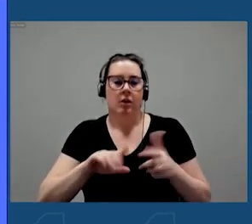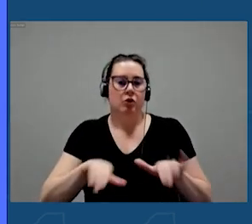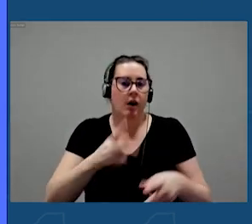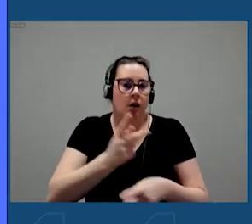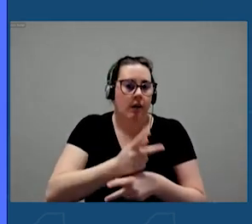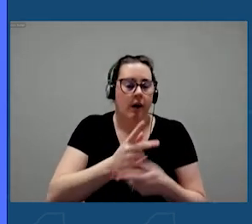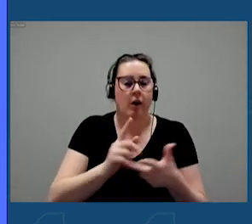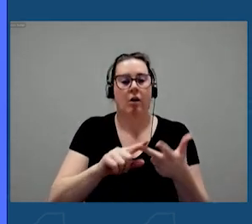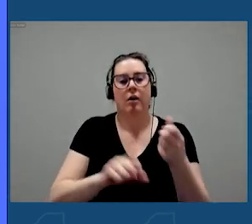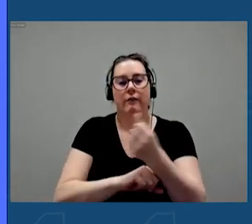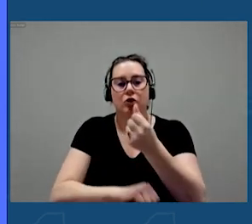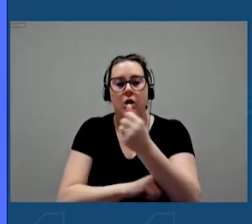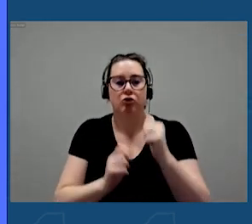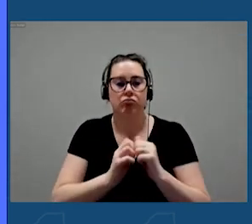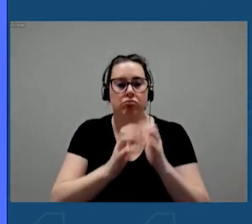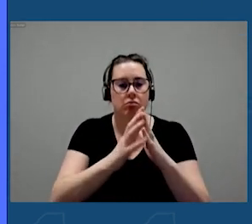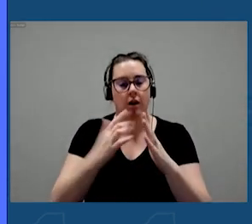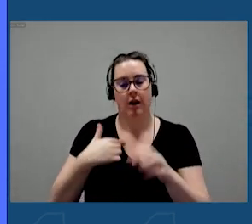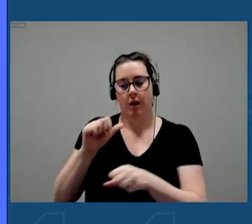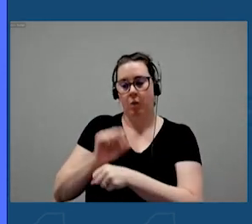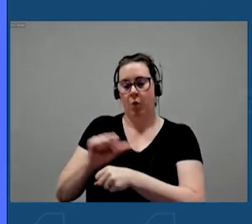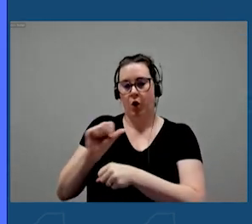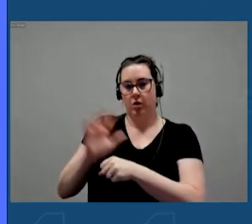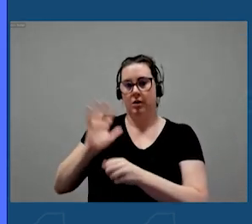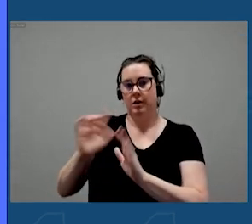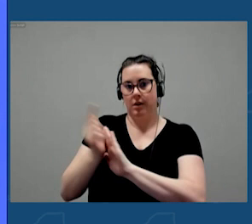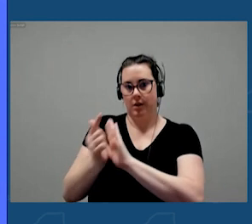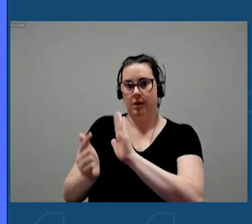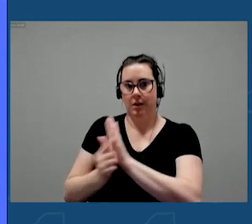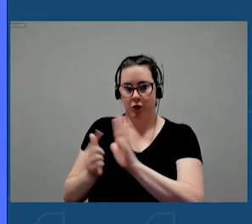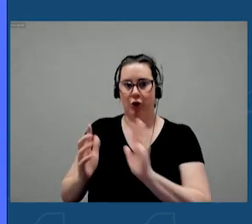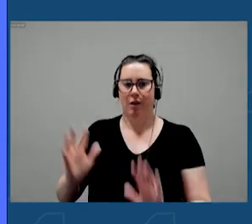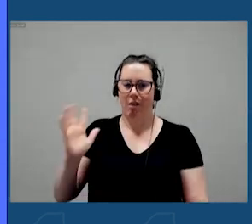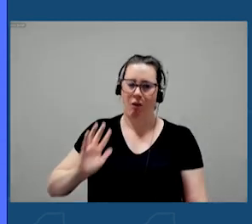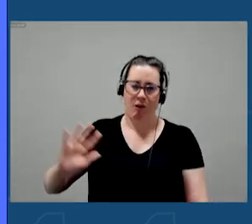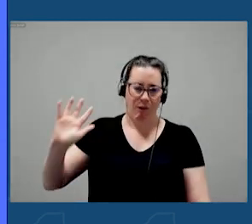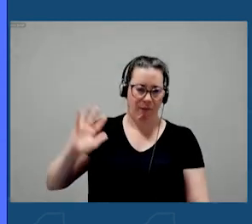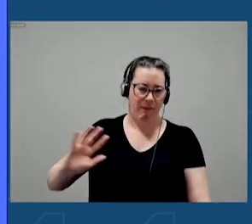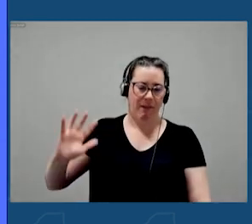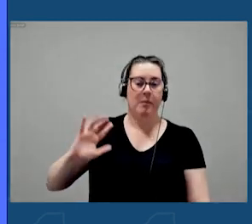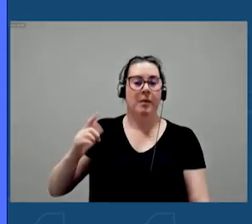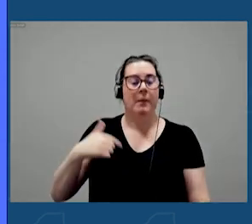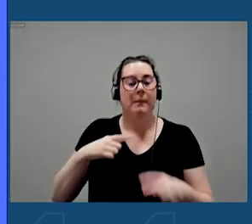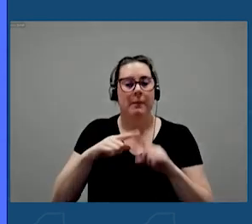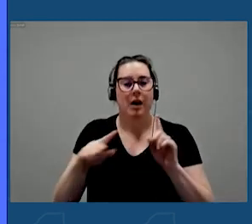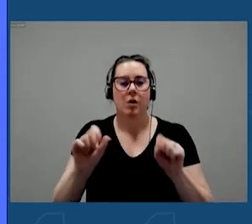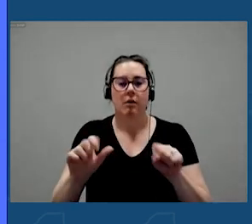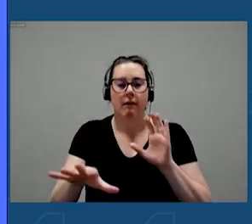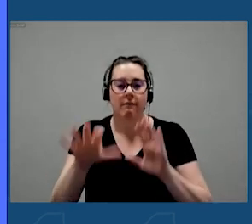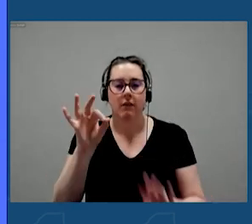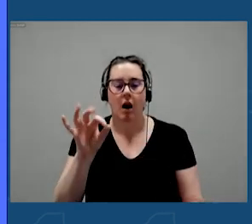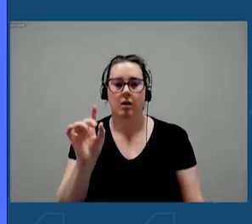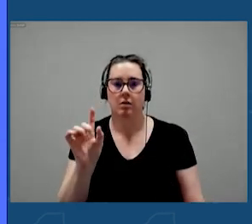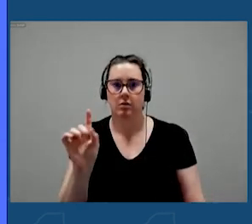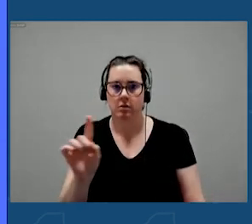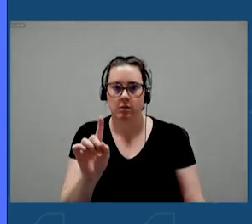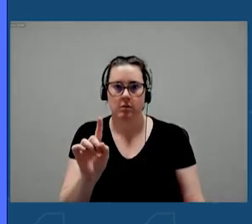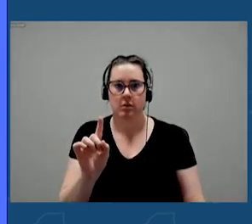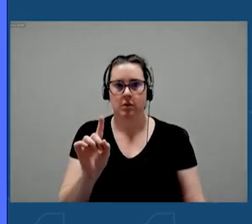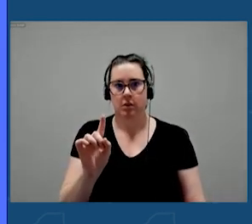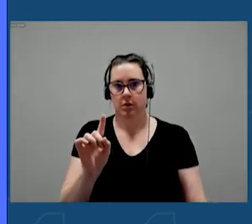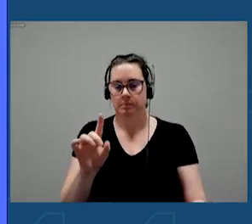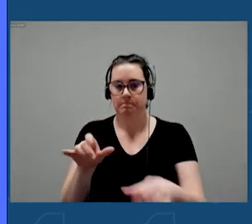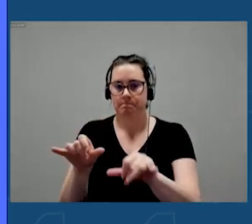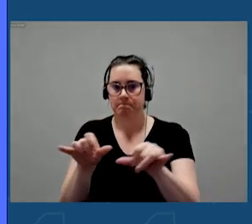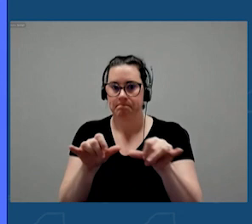When I worked as an attorney for Senator Daniel Patrick Moynihan a long time ago, the areas where you could always find comedy was on infrastructure